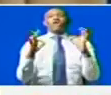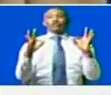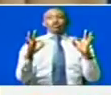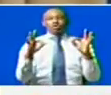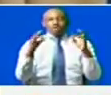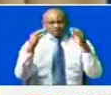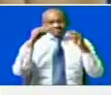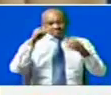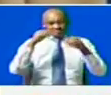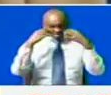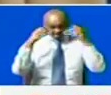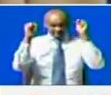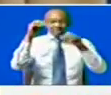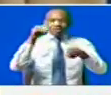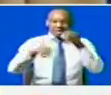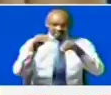presidential election